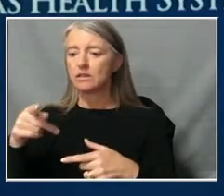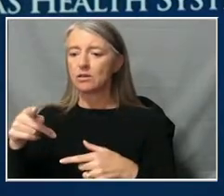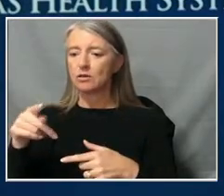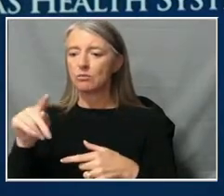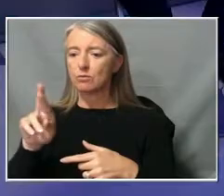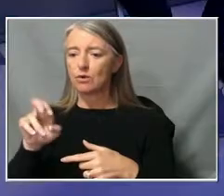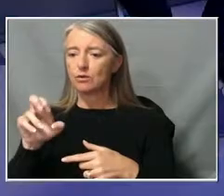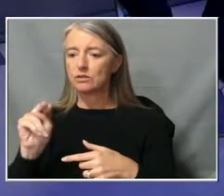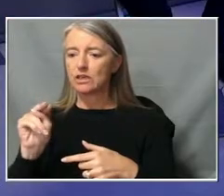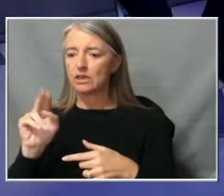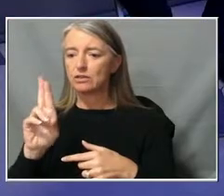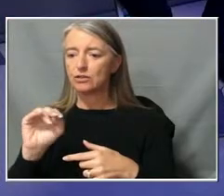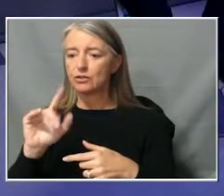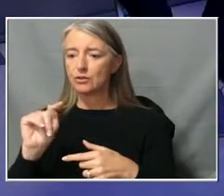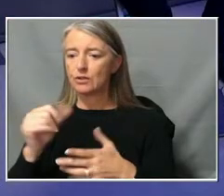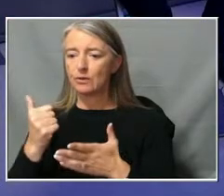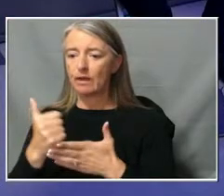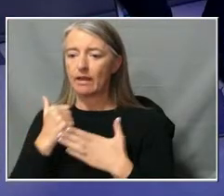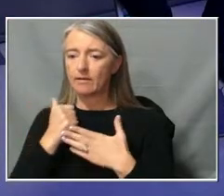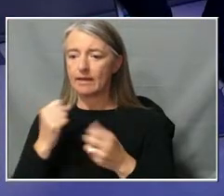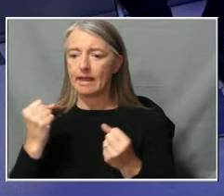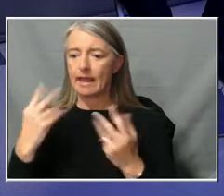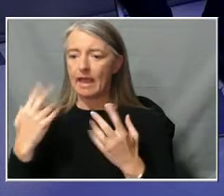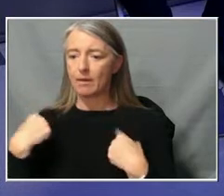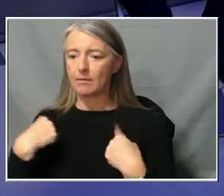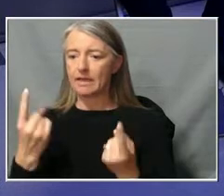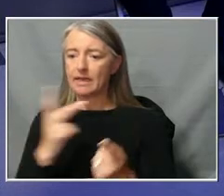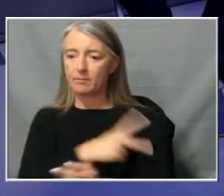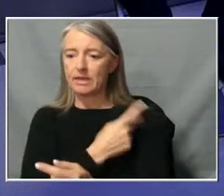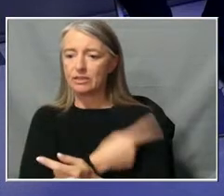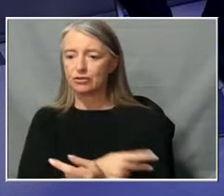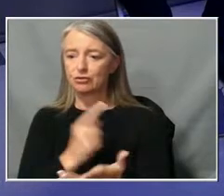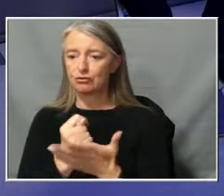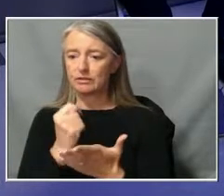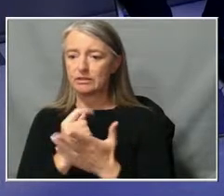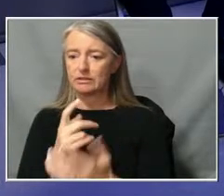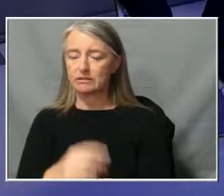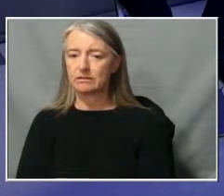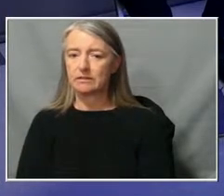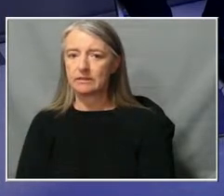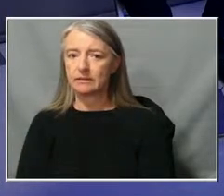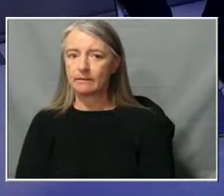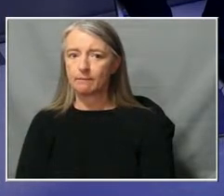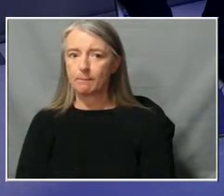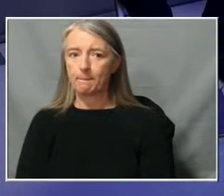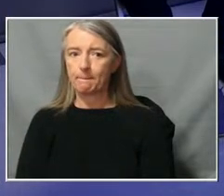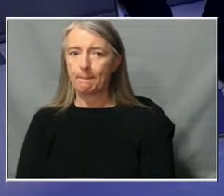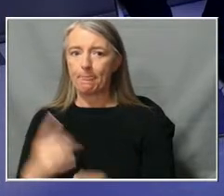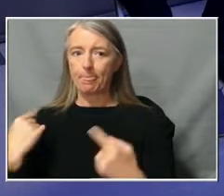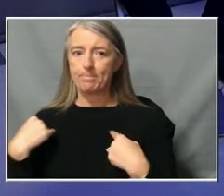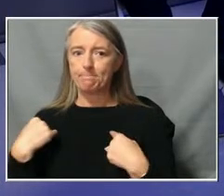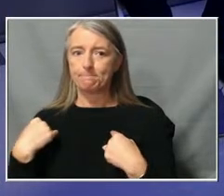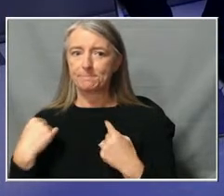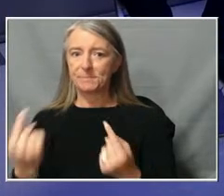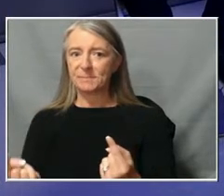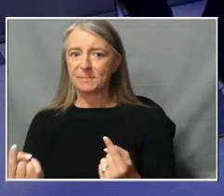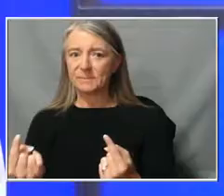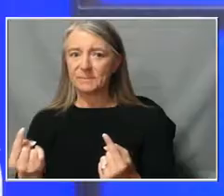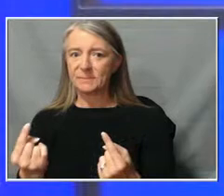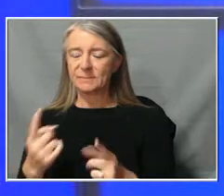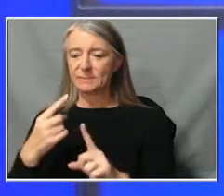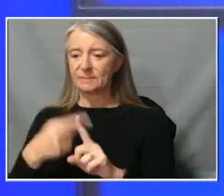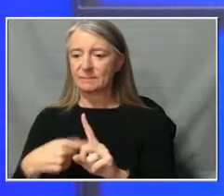do that. About how many patients have we served so far? Have we treated so far? So far, as of in the last month,